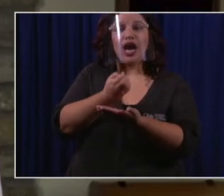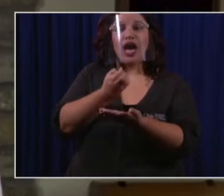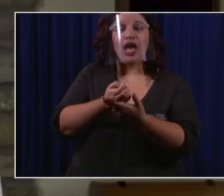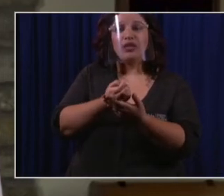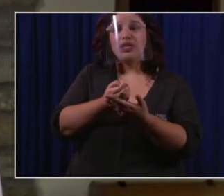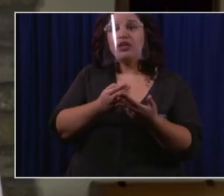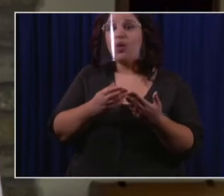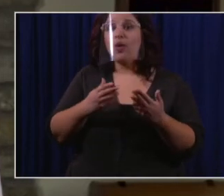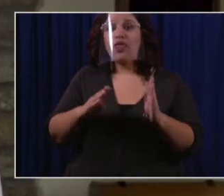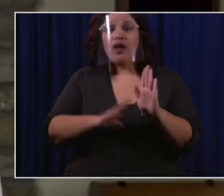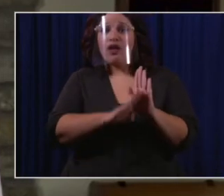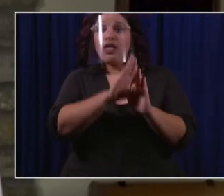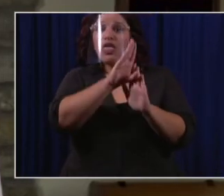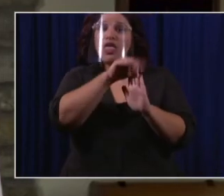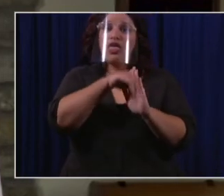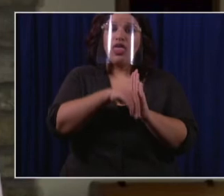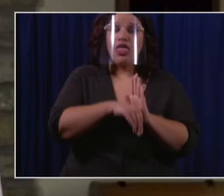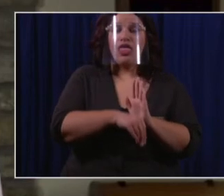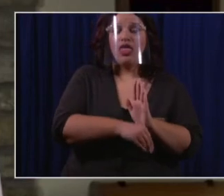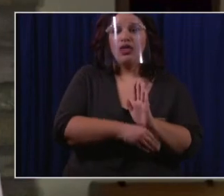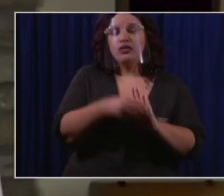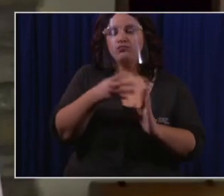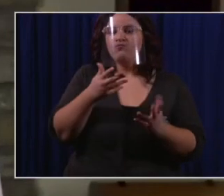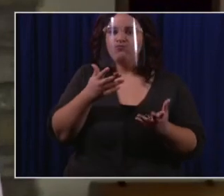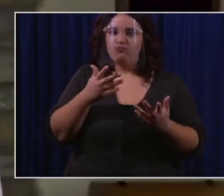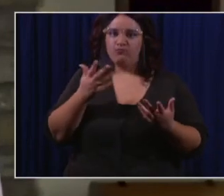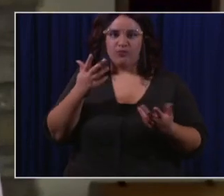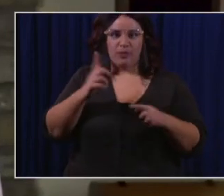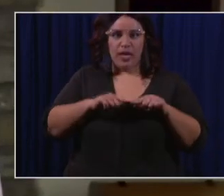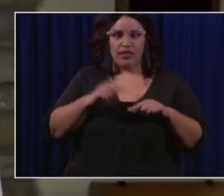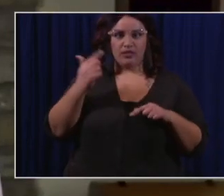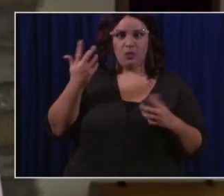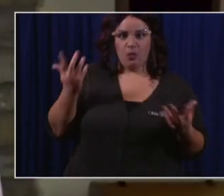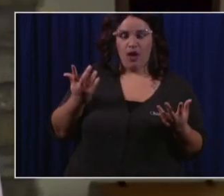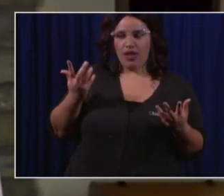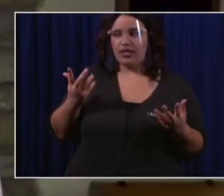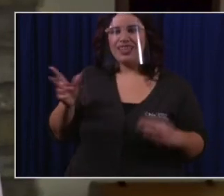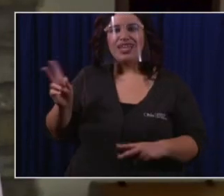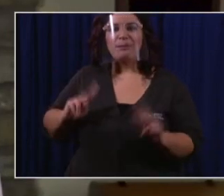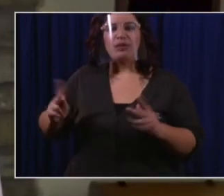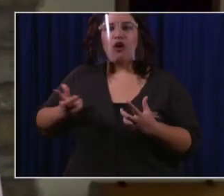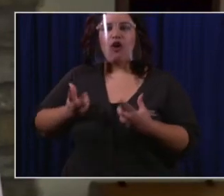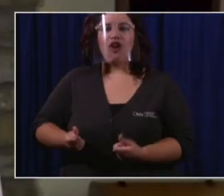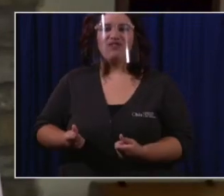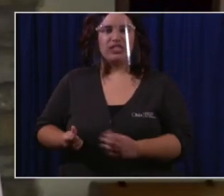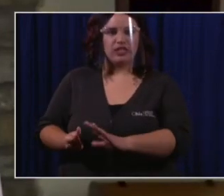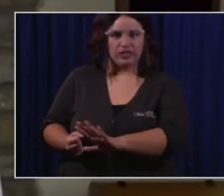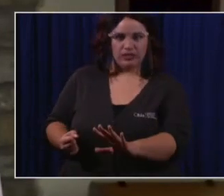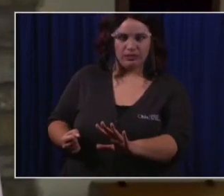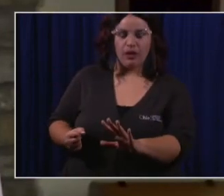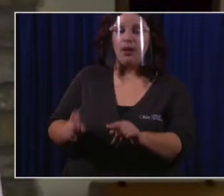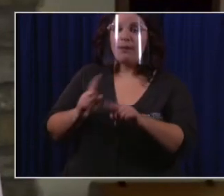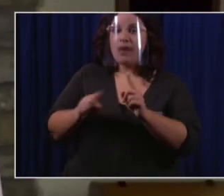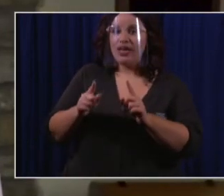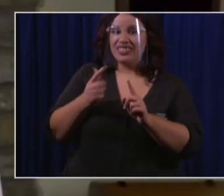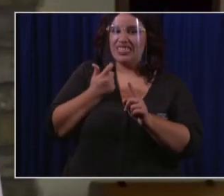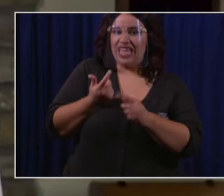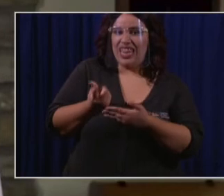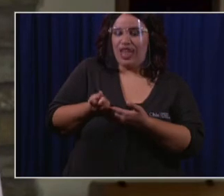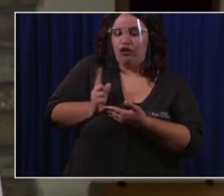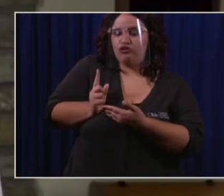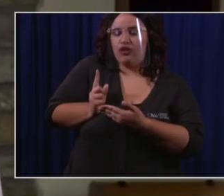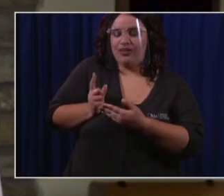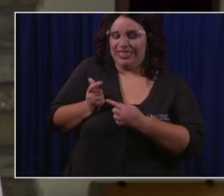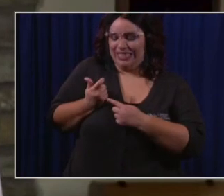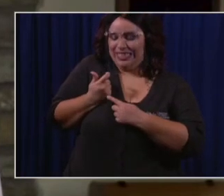to go out or not. But on last Thursday, you had said, we're not going to shut down this